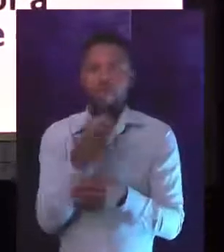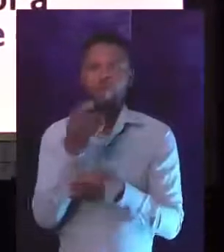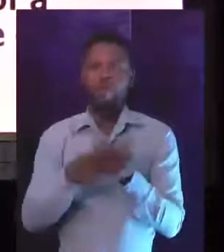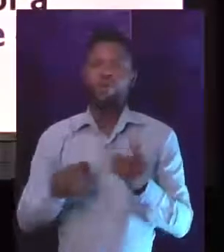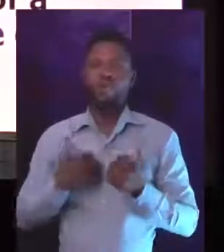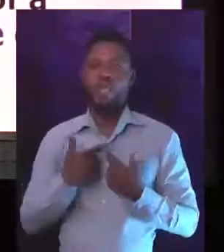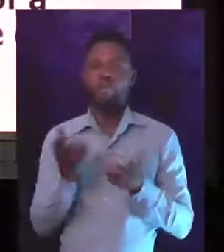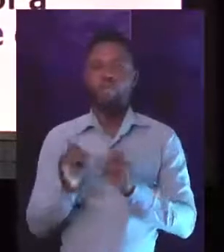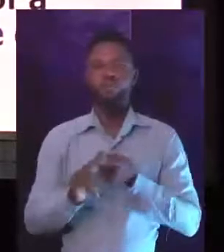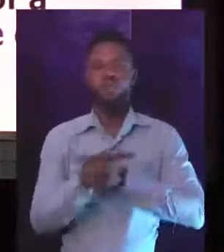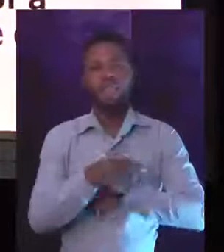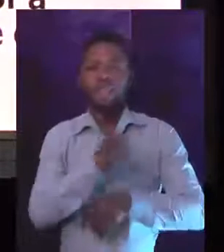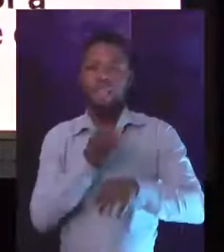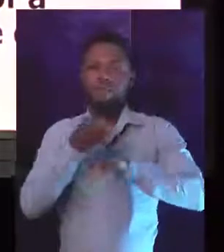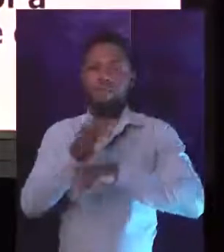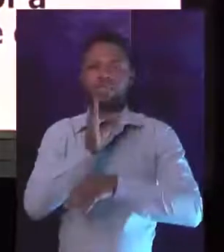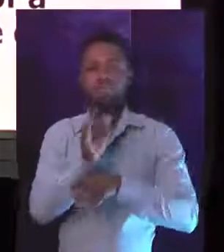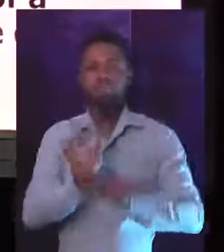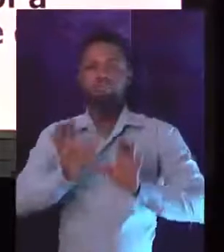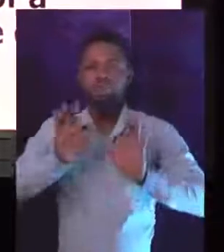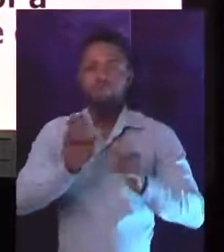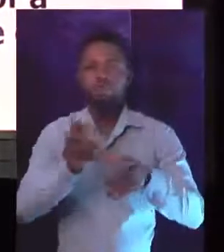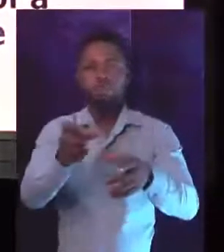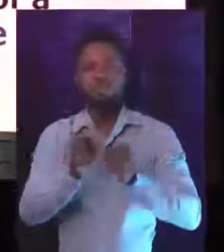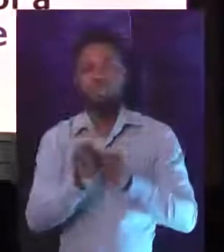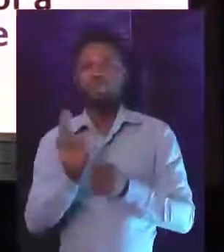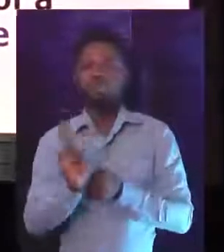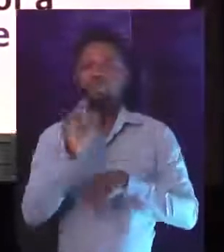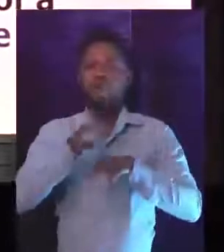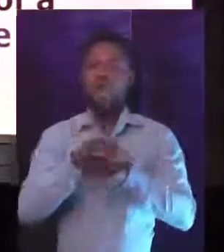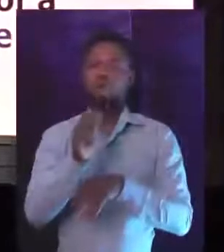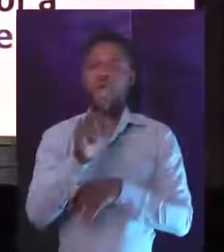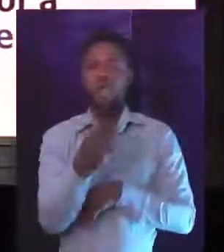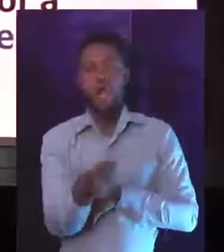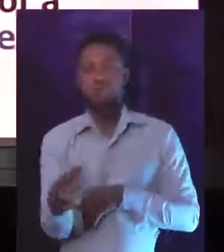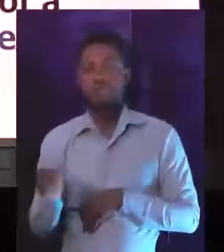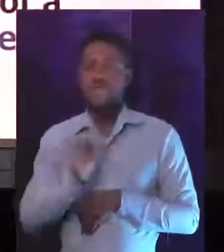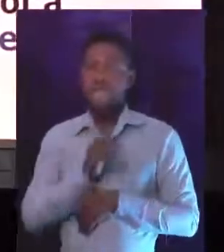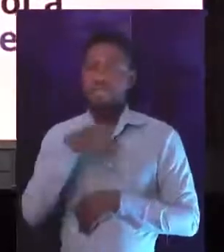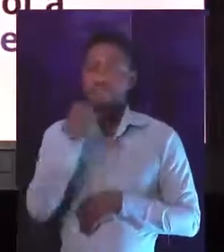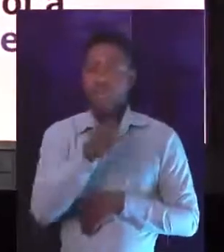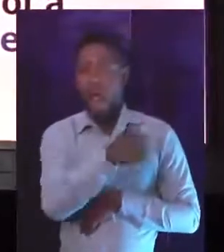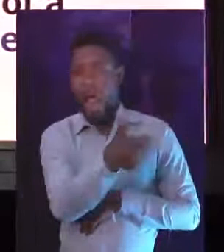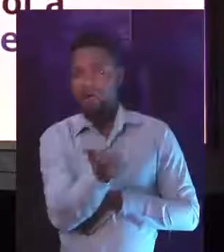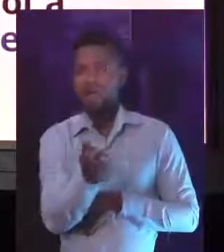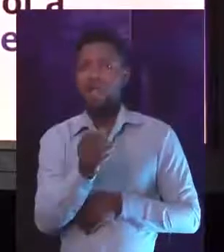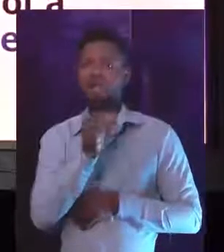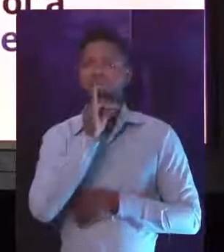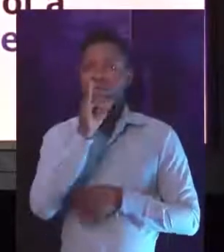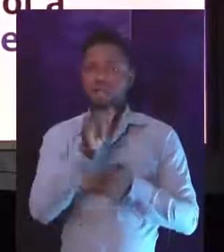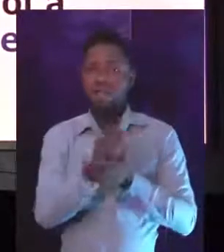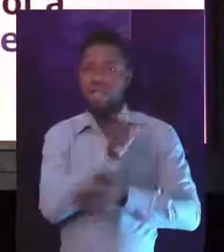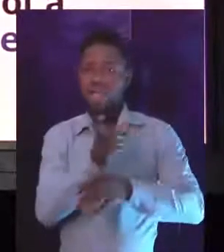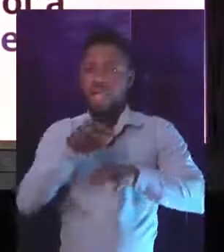of what we have just done today. A force is a push or pull applied on an object. That's the definition. And I wrote another definition that